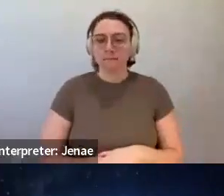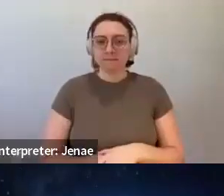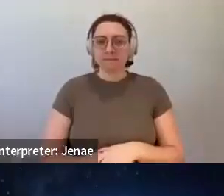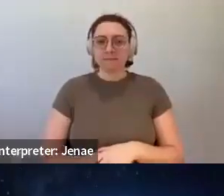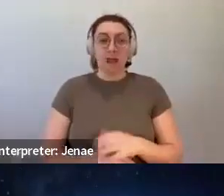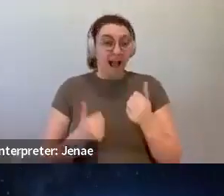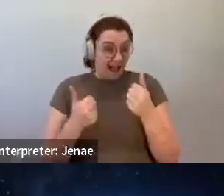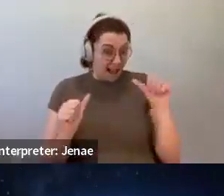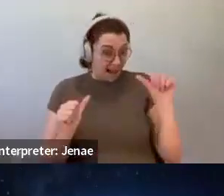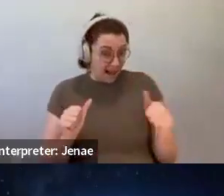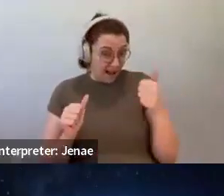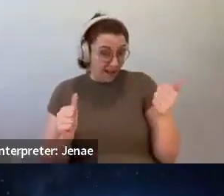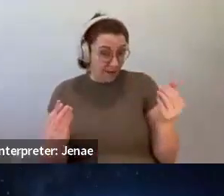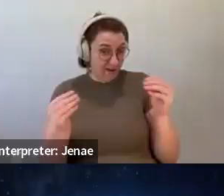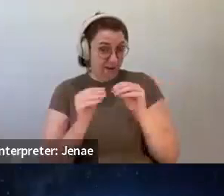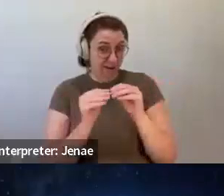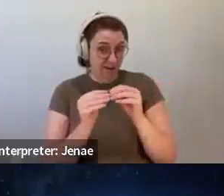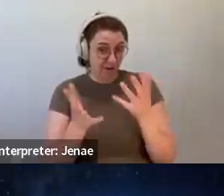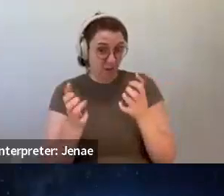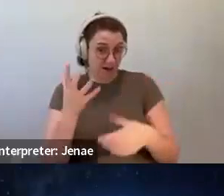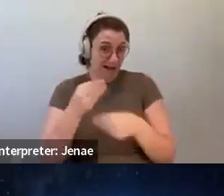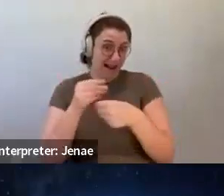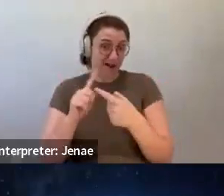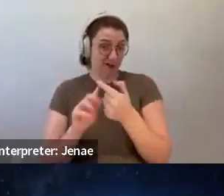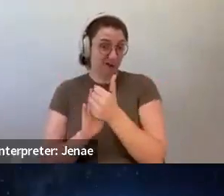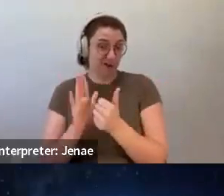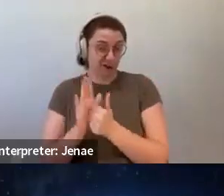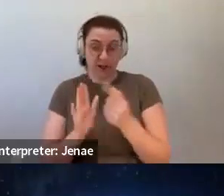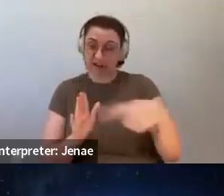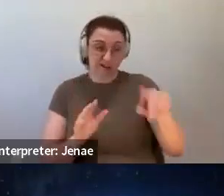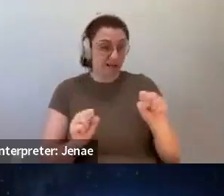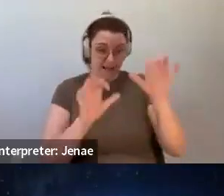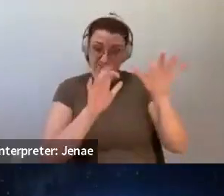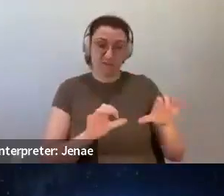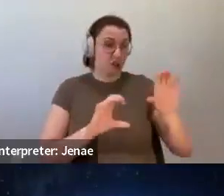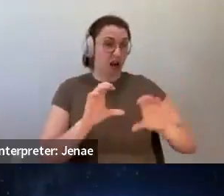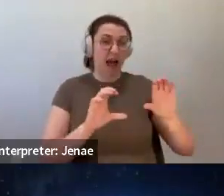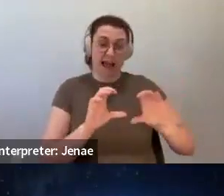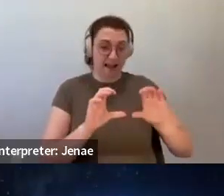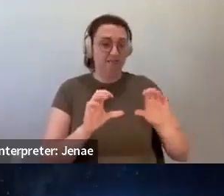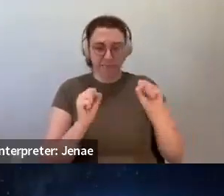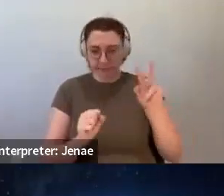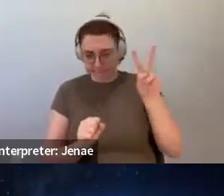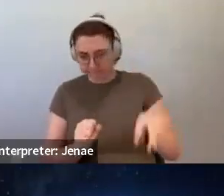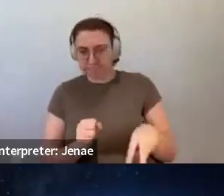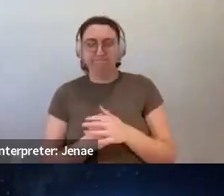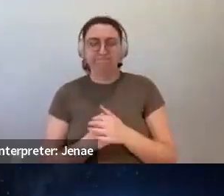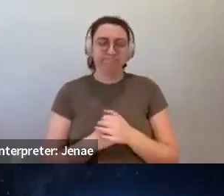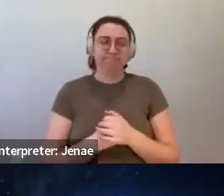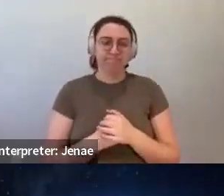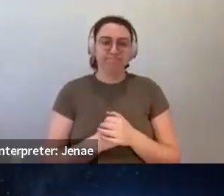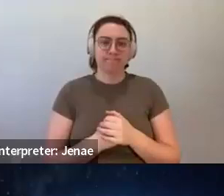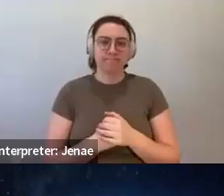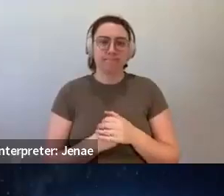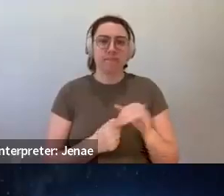And any other additional agenda items, happy for you all to put them into the chat. We can take a look at, as well